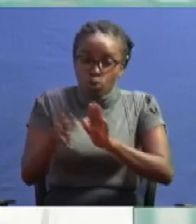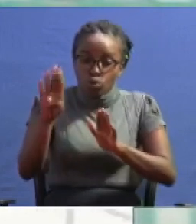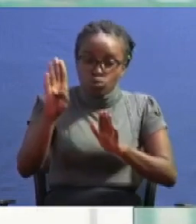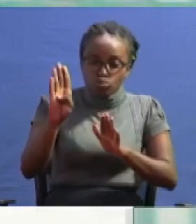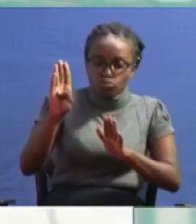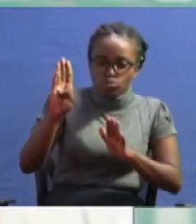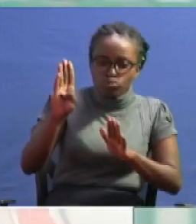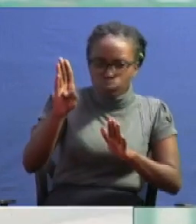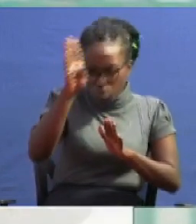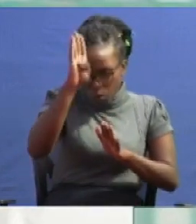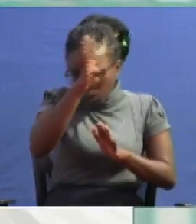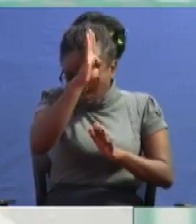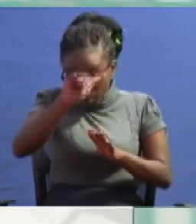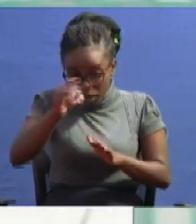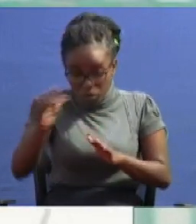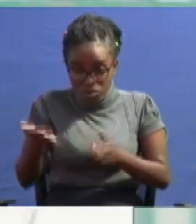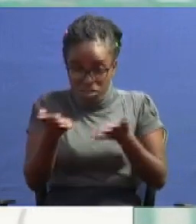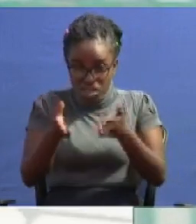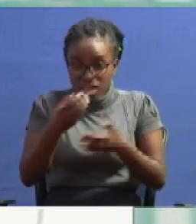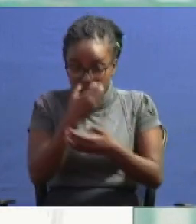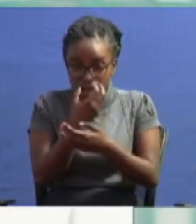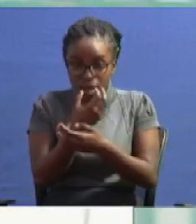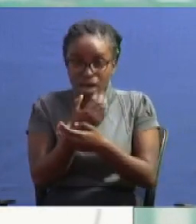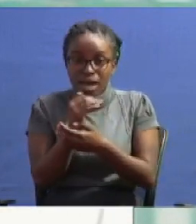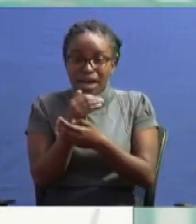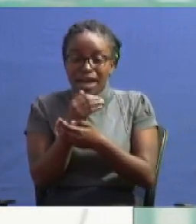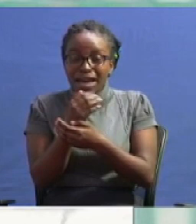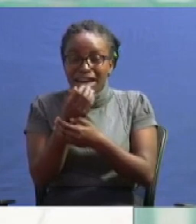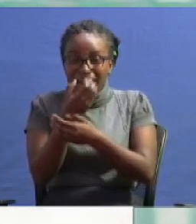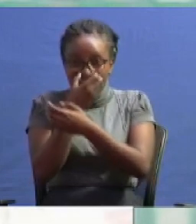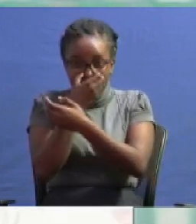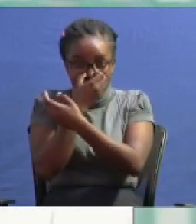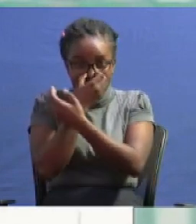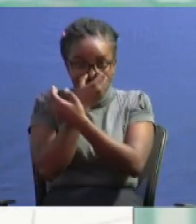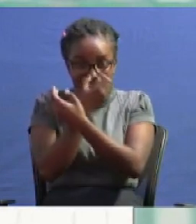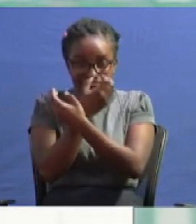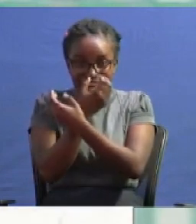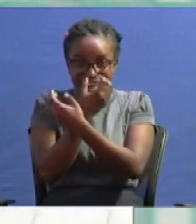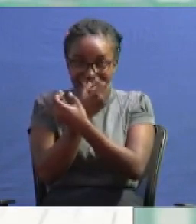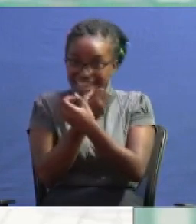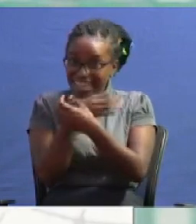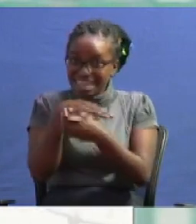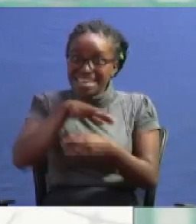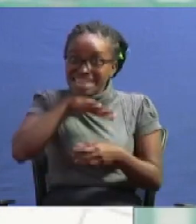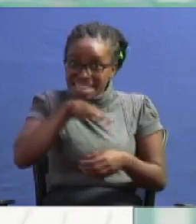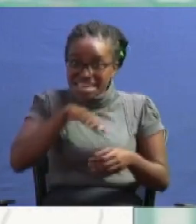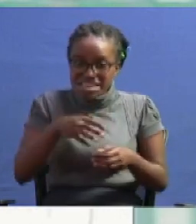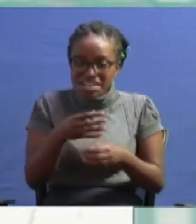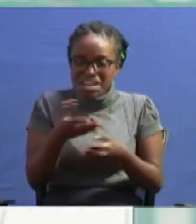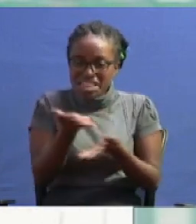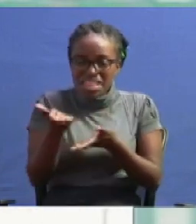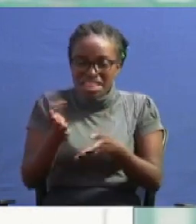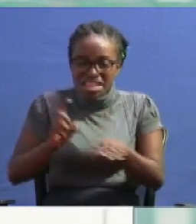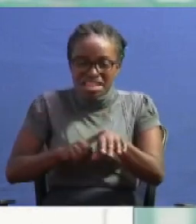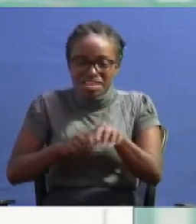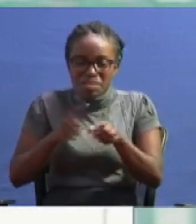quote, Raila Odinga, because yes, we all know the Western region has not had a kingpin for the longest time. But I want you to